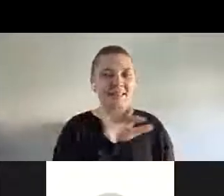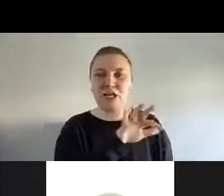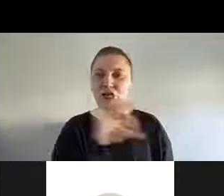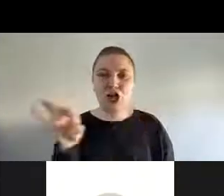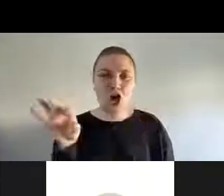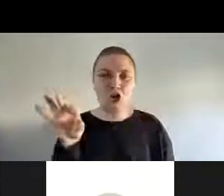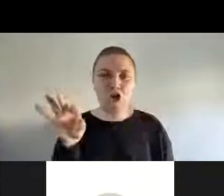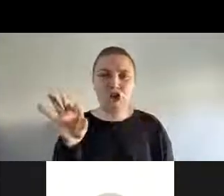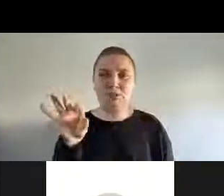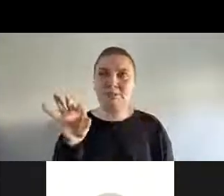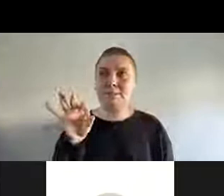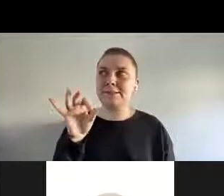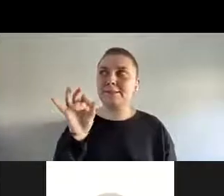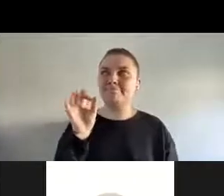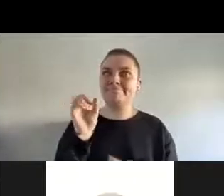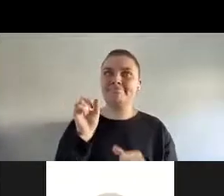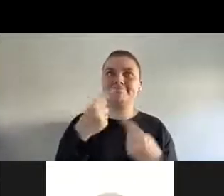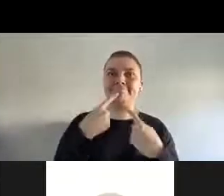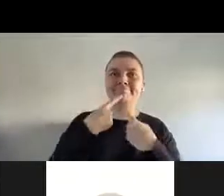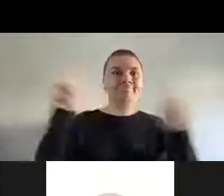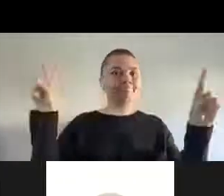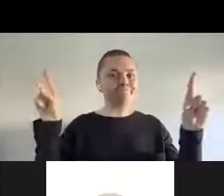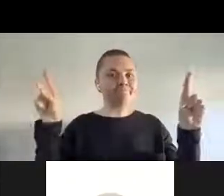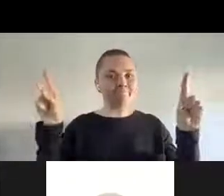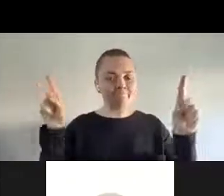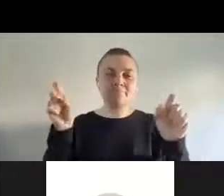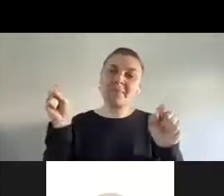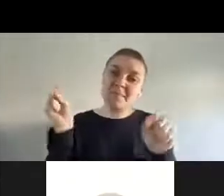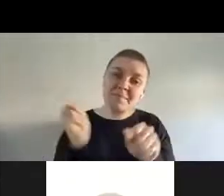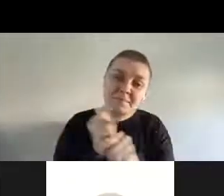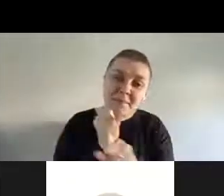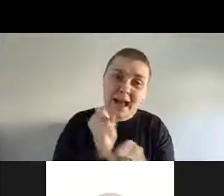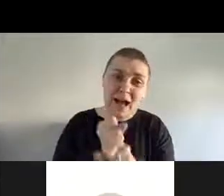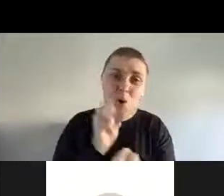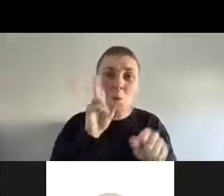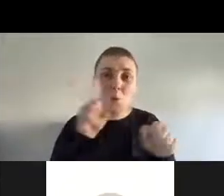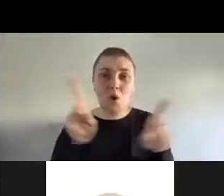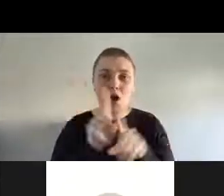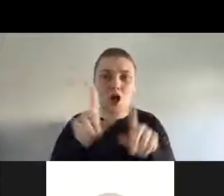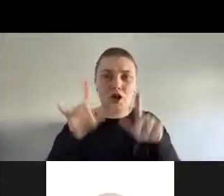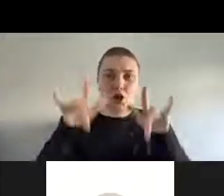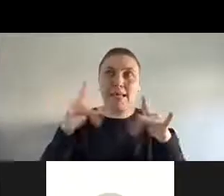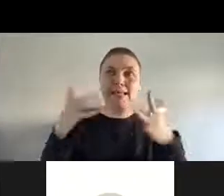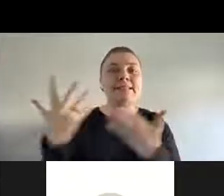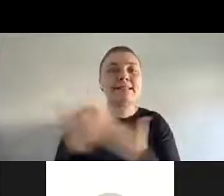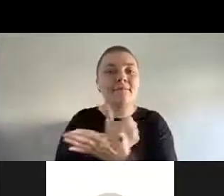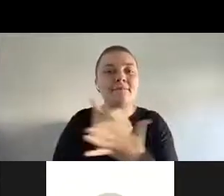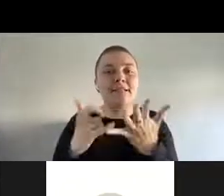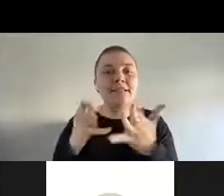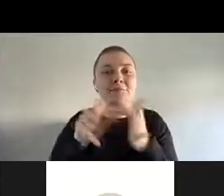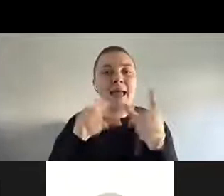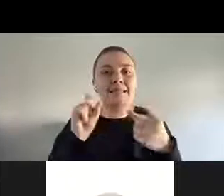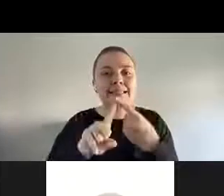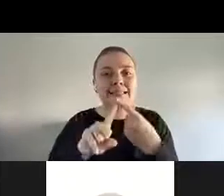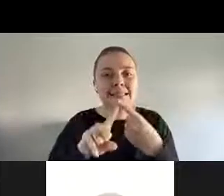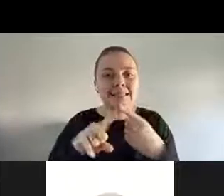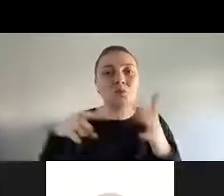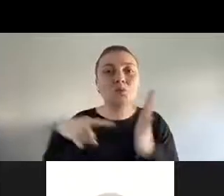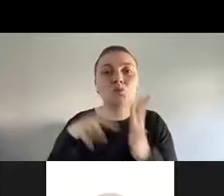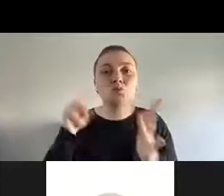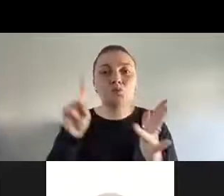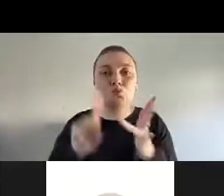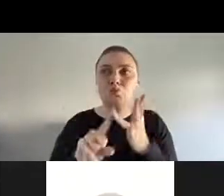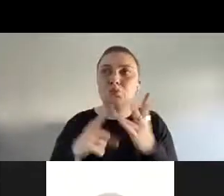of outwardly open about it, which makes it seem like it's not yet a safe space